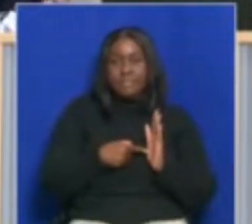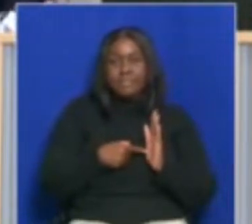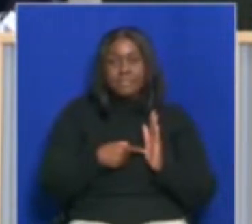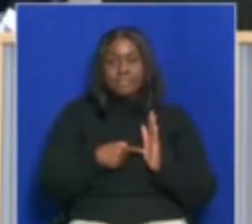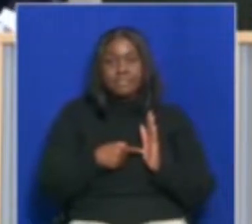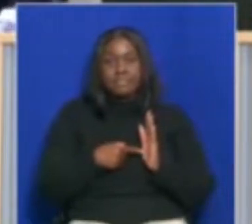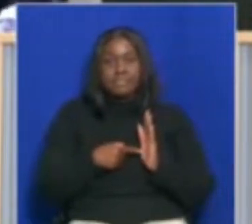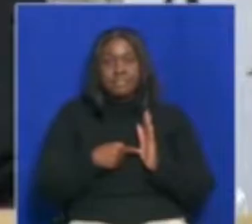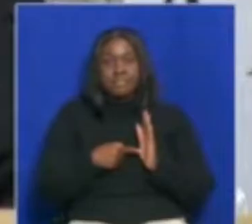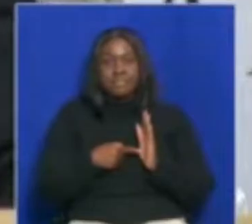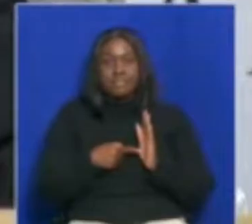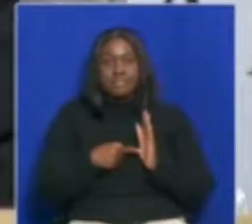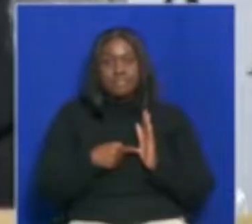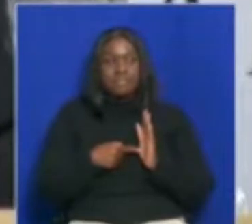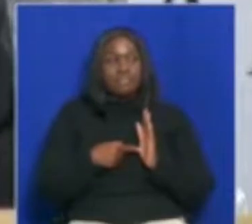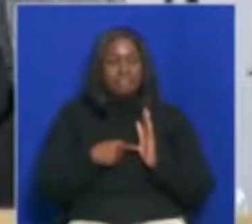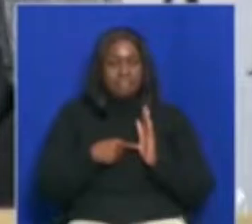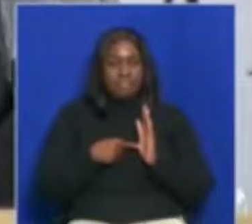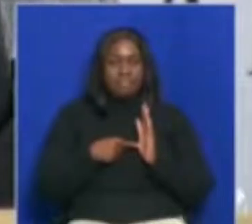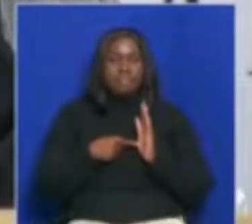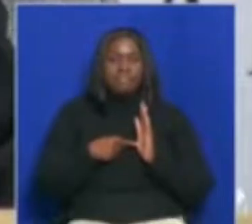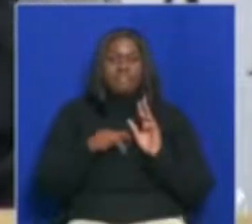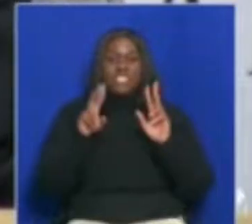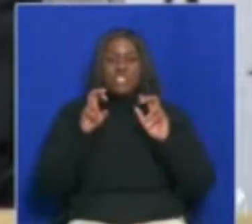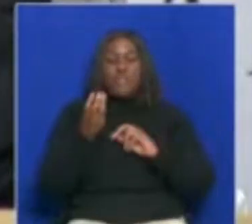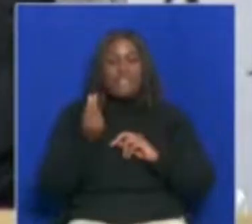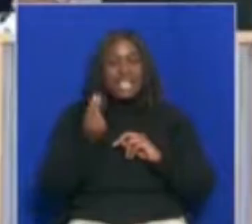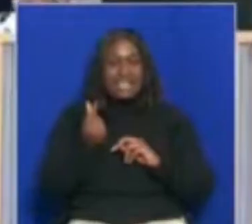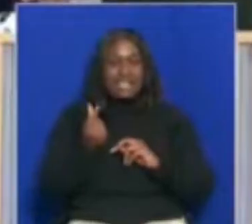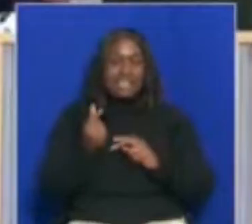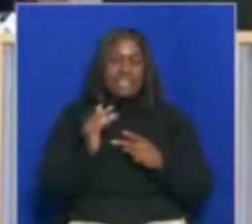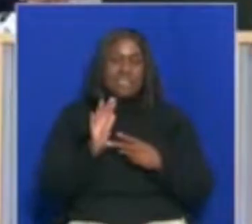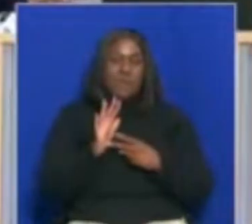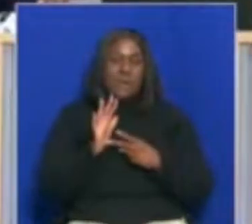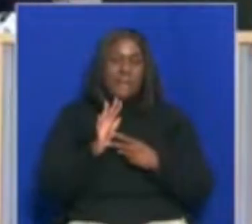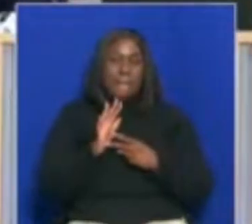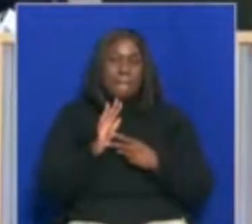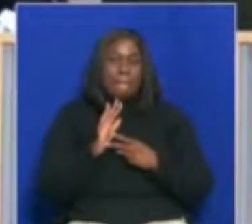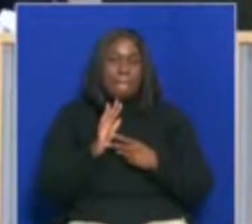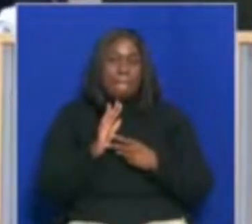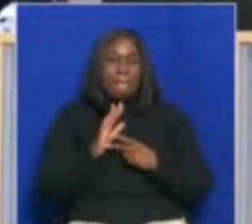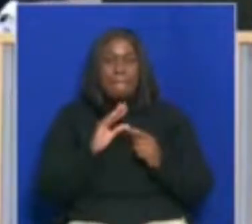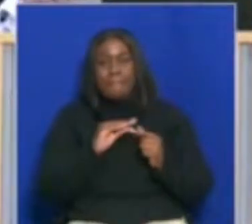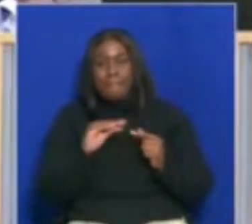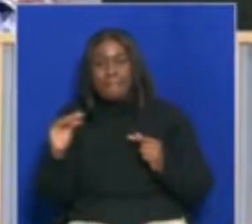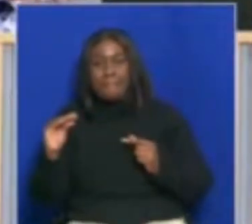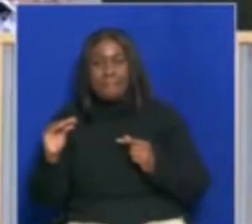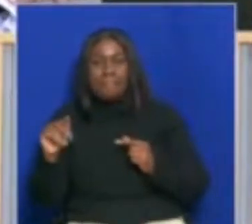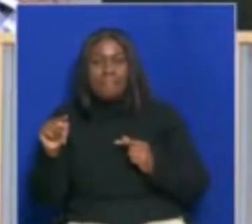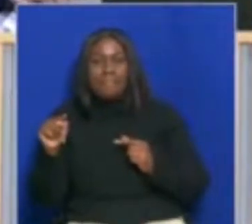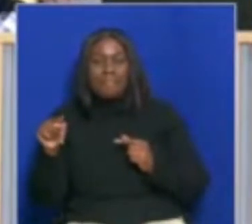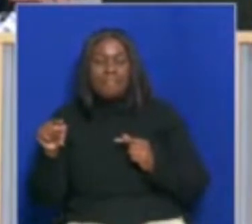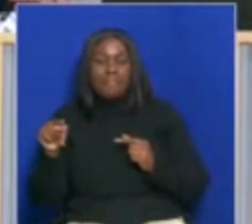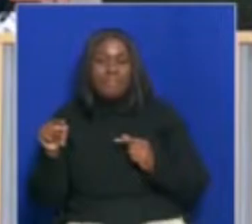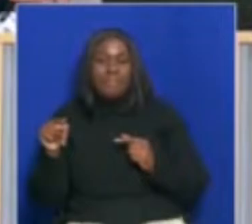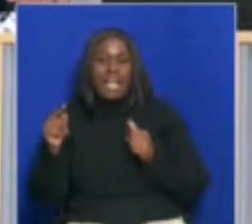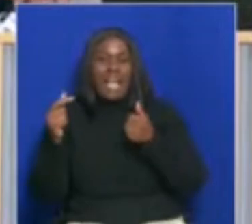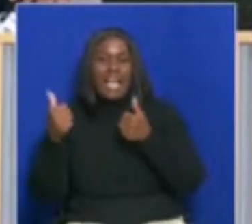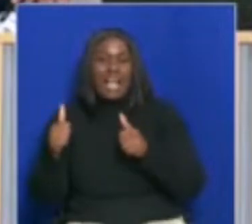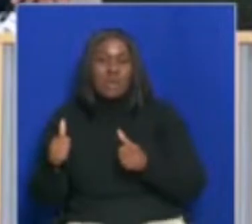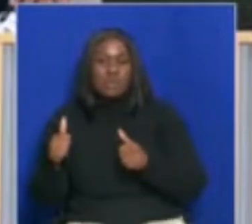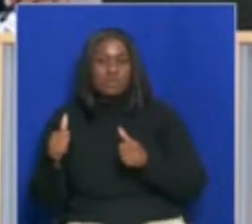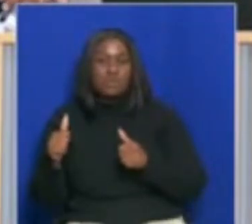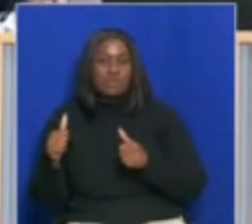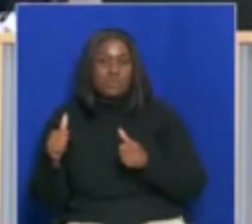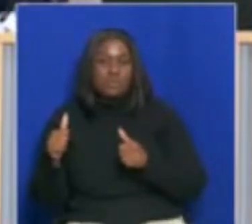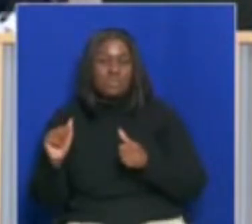the issue of the funds and how they find their way into Mr. and I assume Mrs.